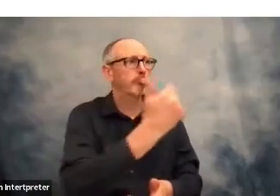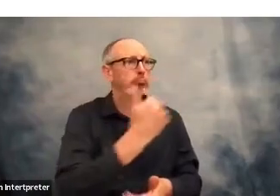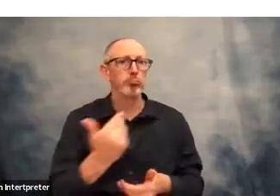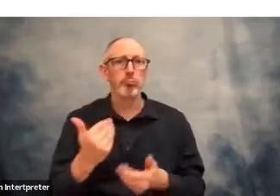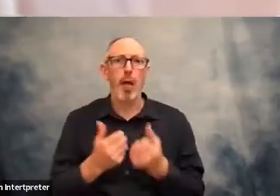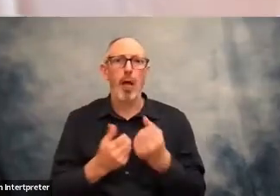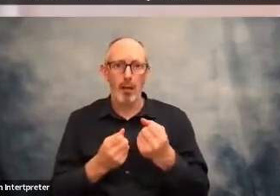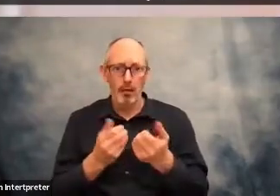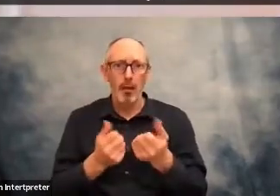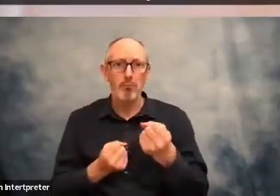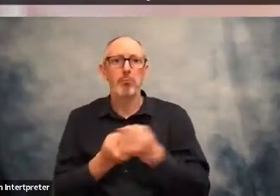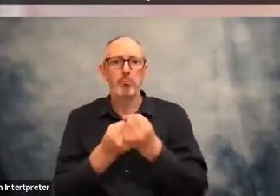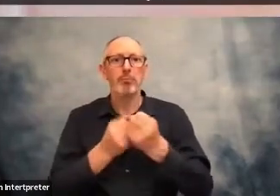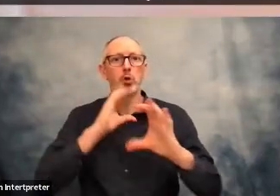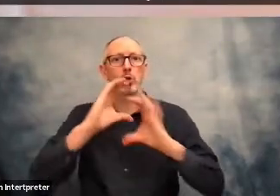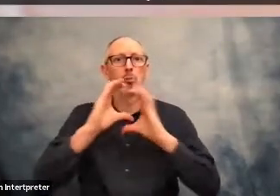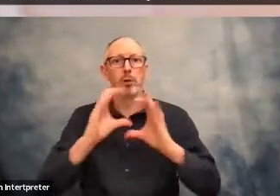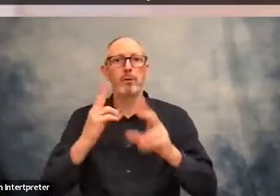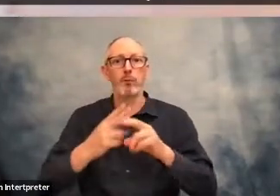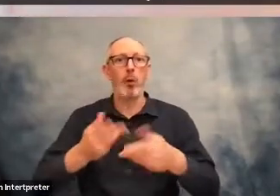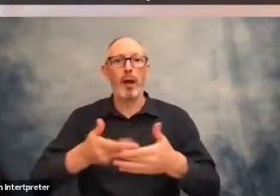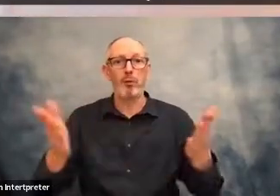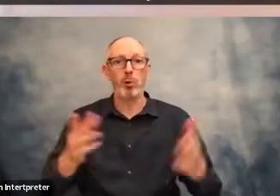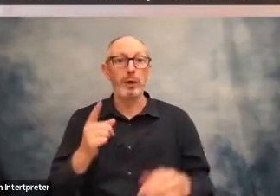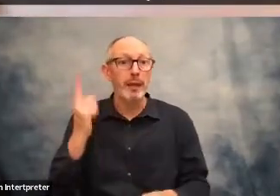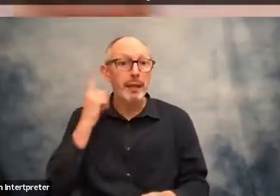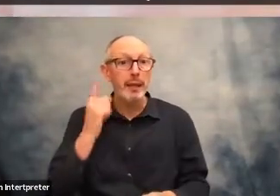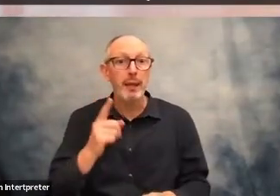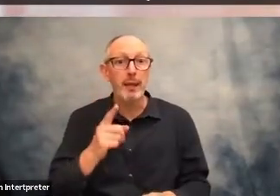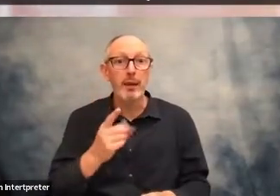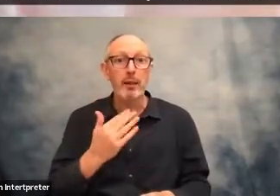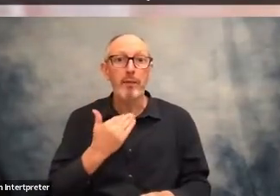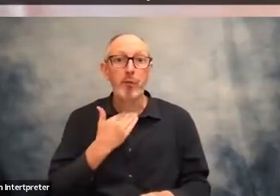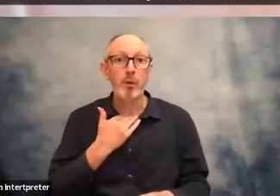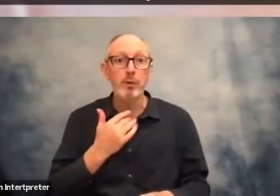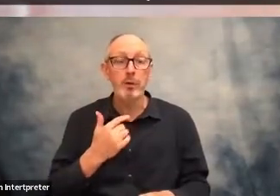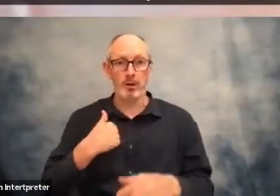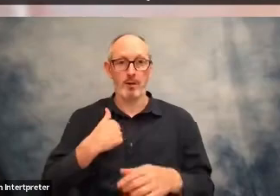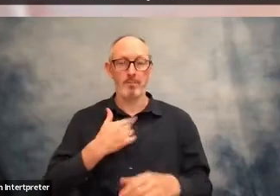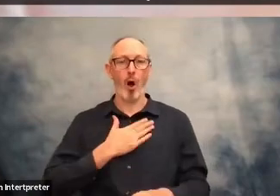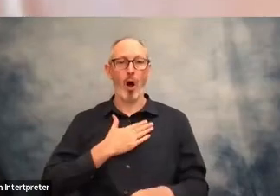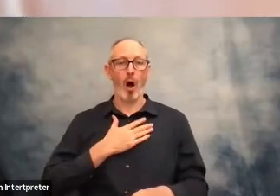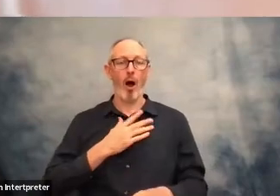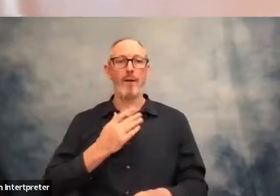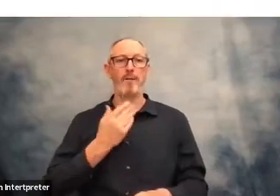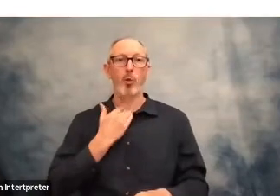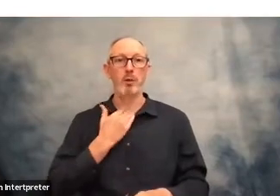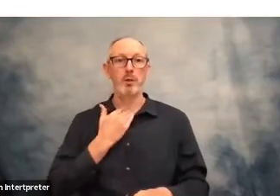everyone. Oh, and that voice? Well, that's mine. We created a Dory voice bank, and it's coming soon.